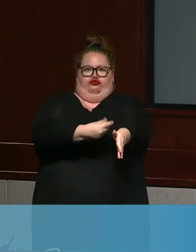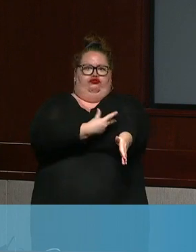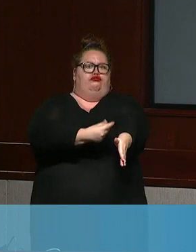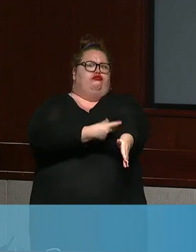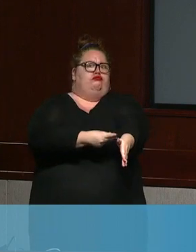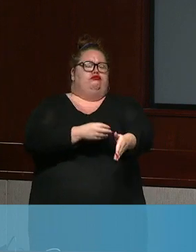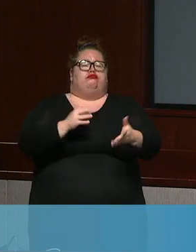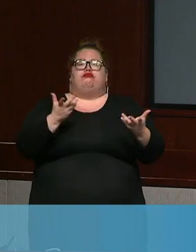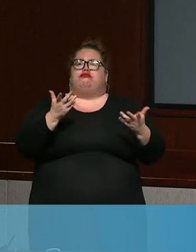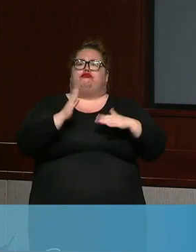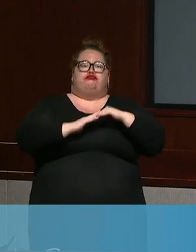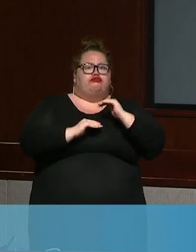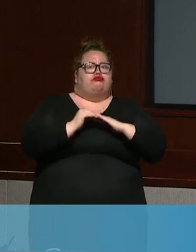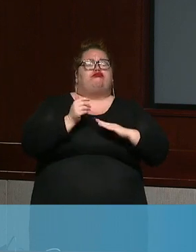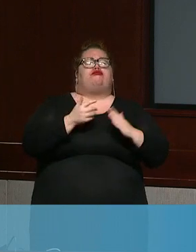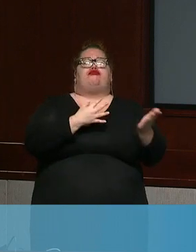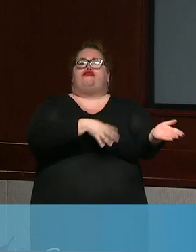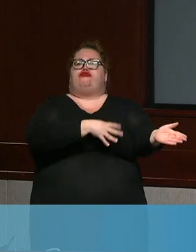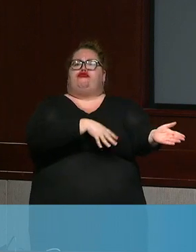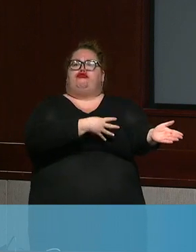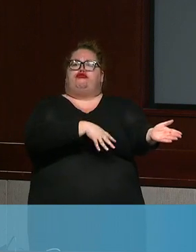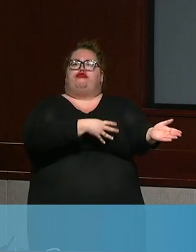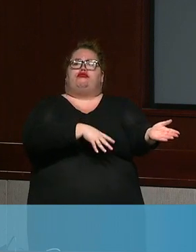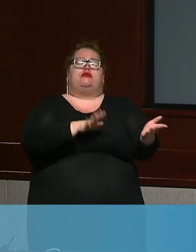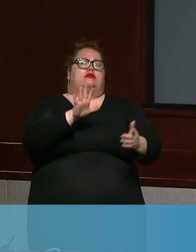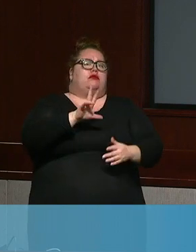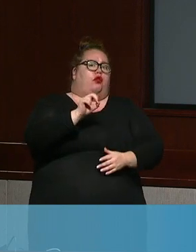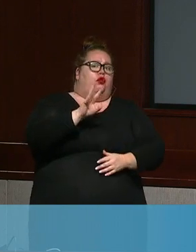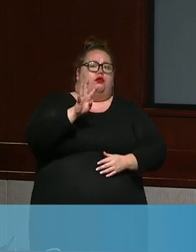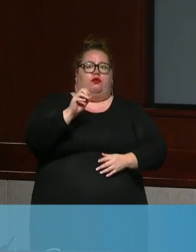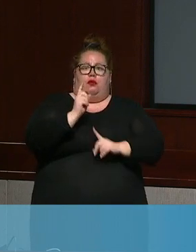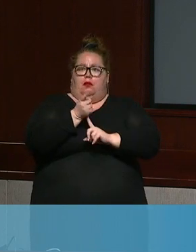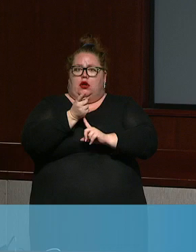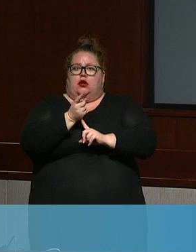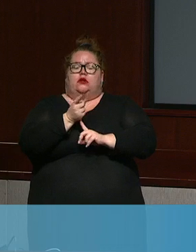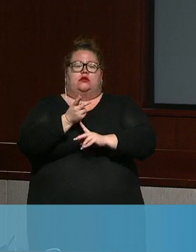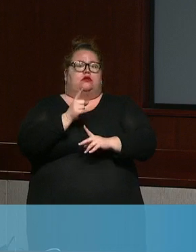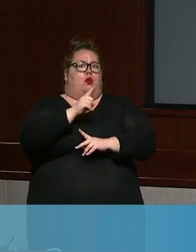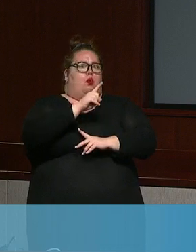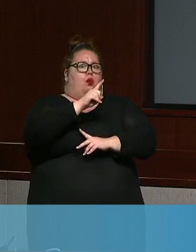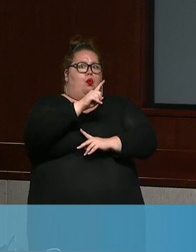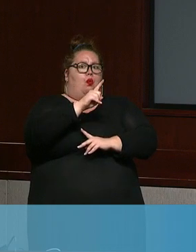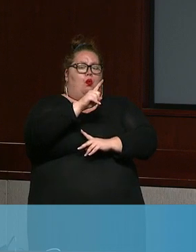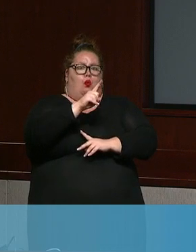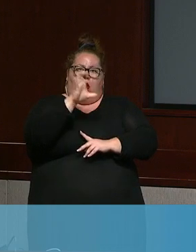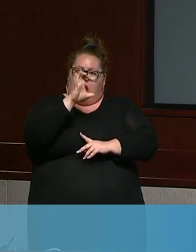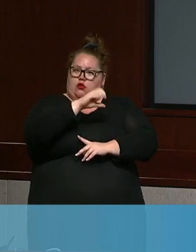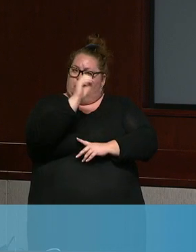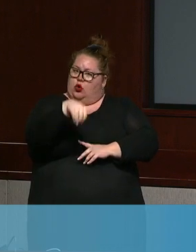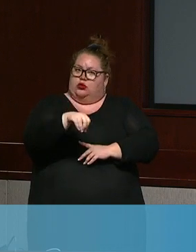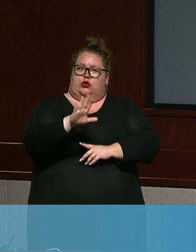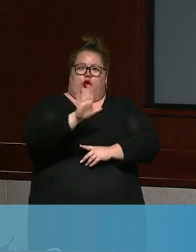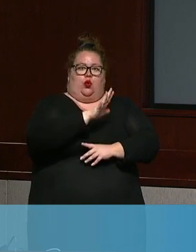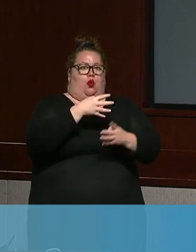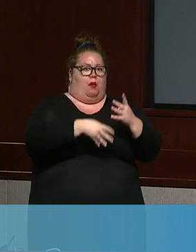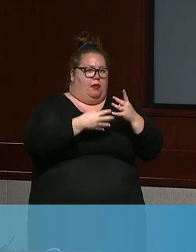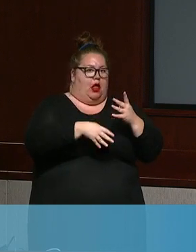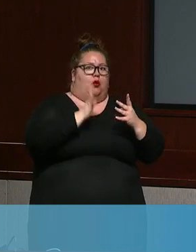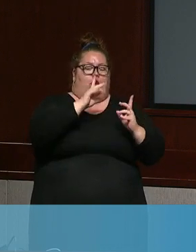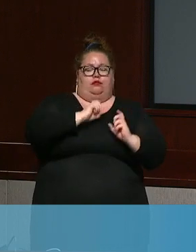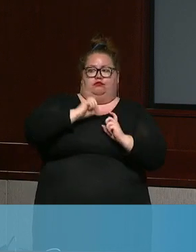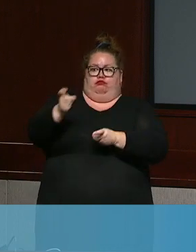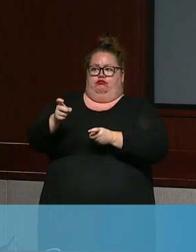discomfort. And I can assure you 100% of that convalescent plasma goes into hospitals at no cost to the